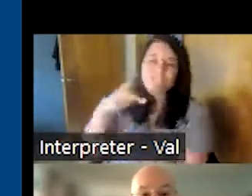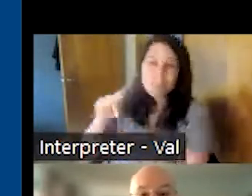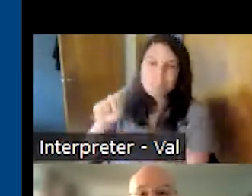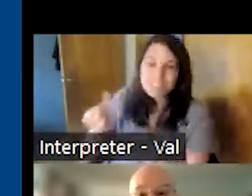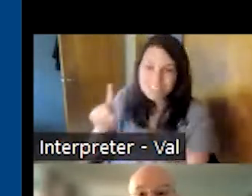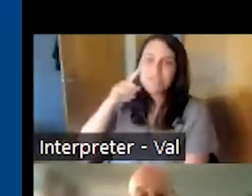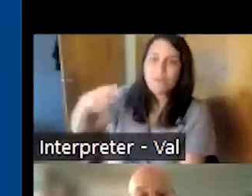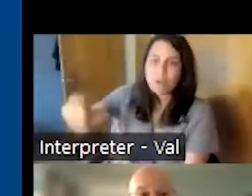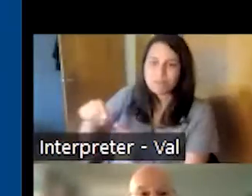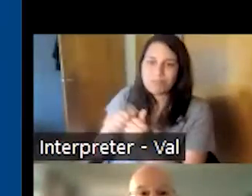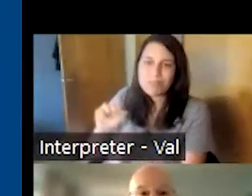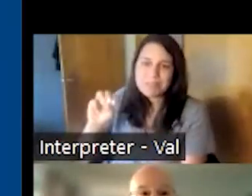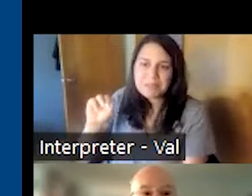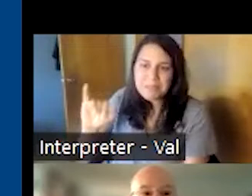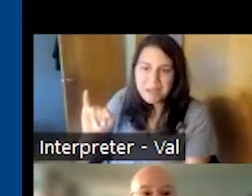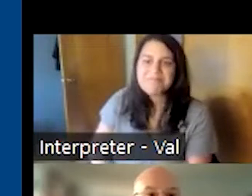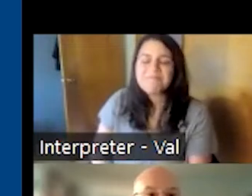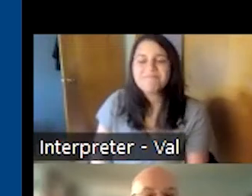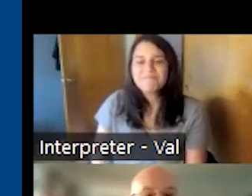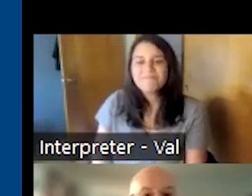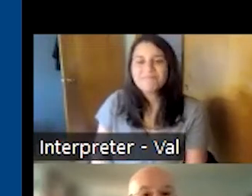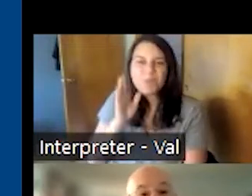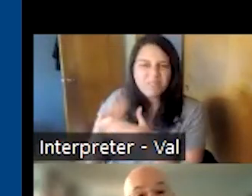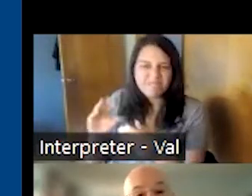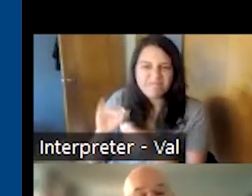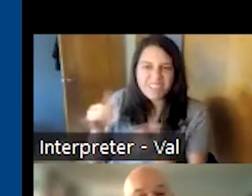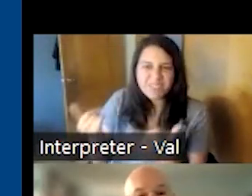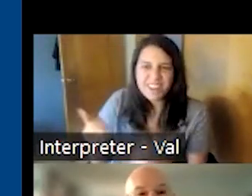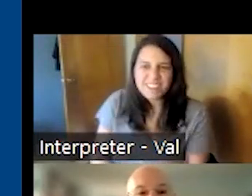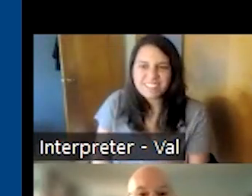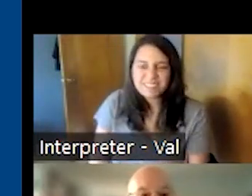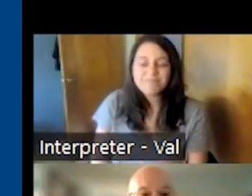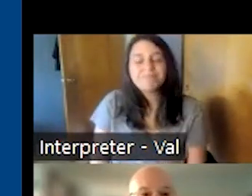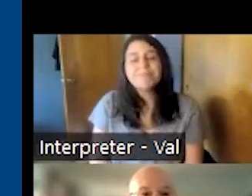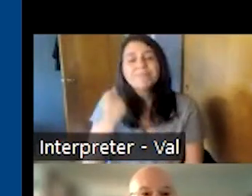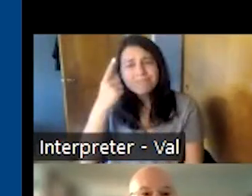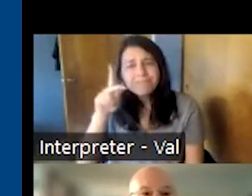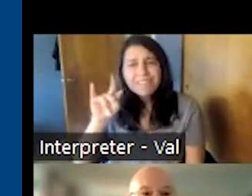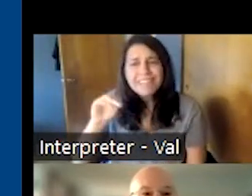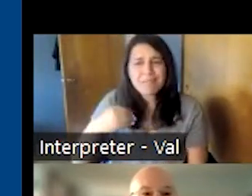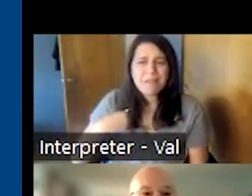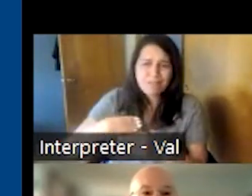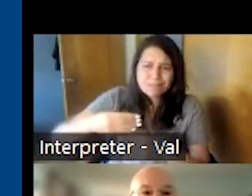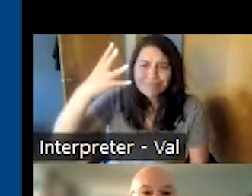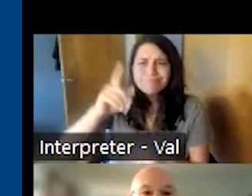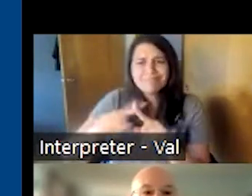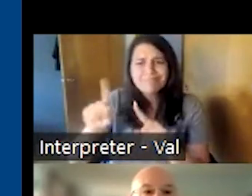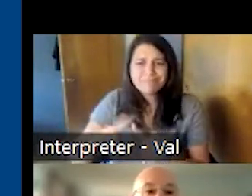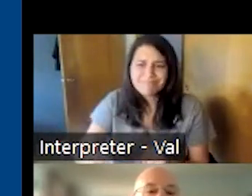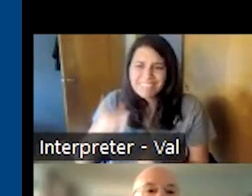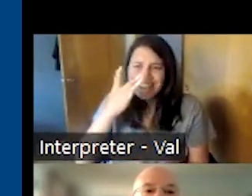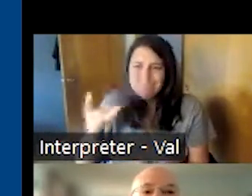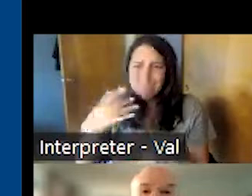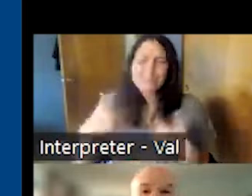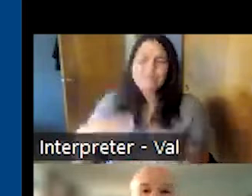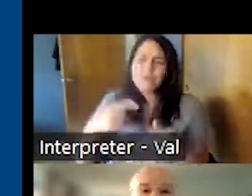mental illness, which is what we'll hear about today. Kim also has many other interests. He's an amazingly well-read person and